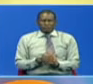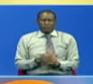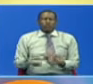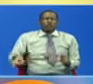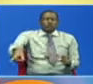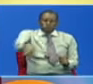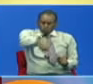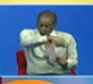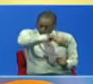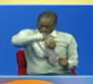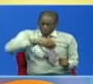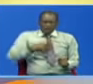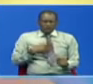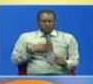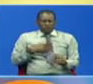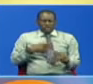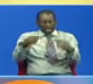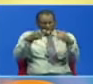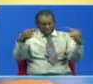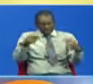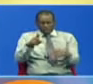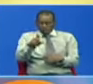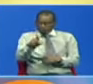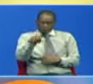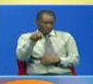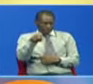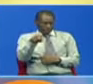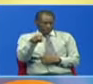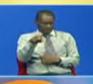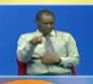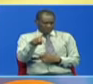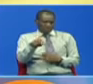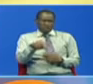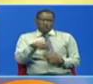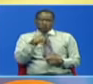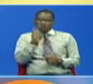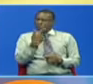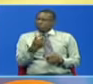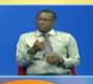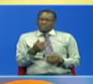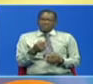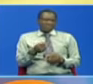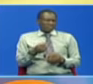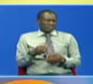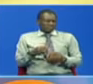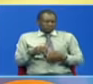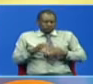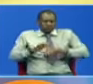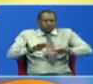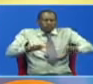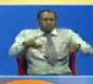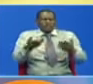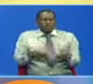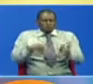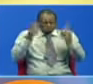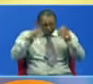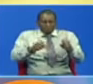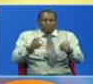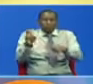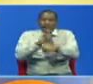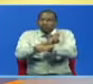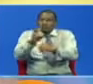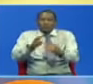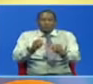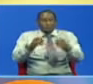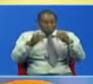a hidden enemy that is lurking in our midst, and we must be on guard.